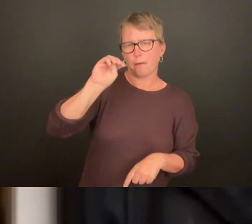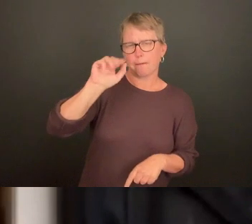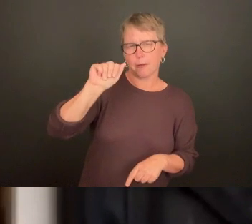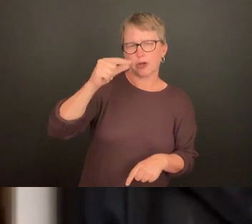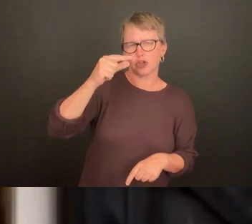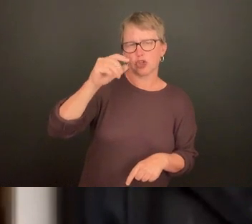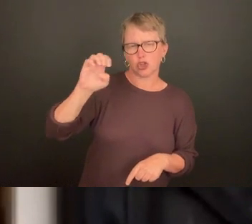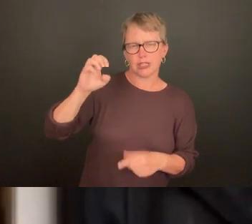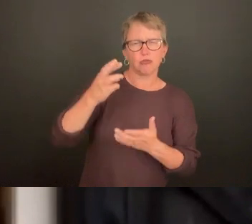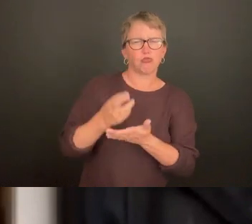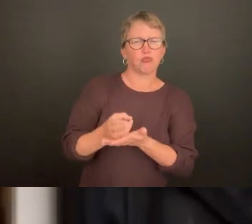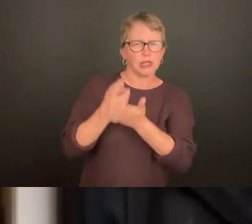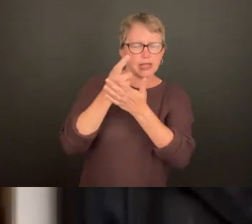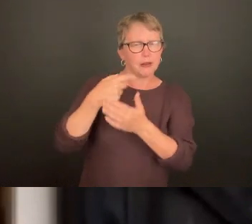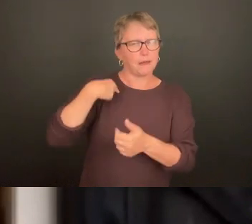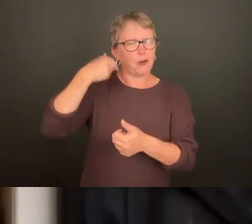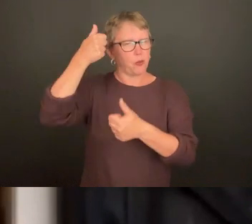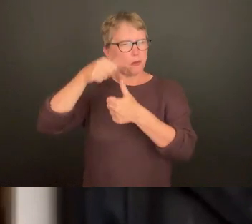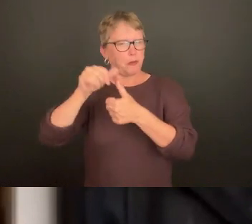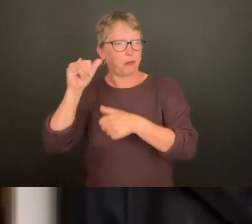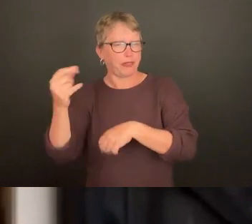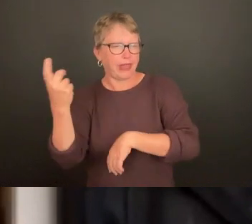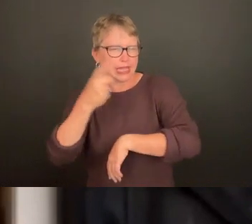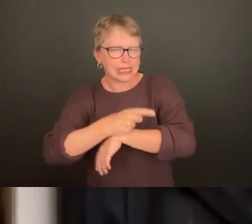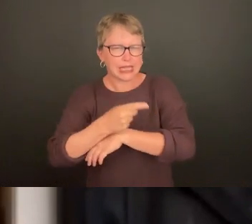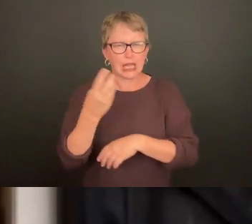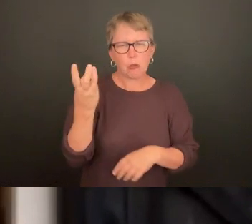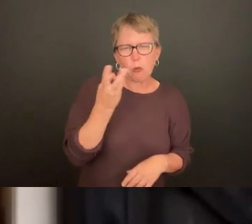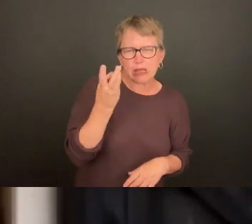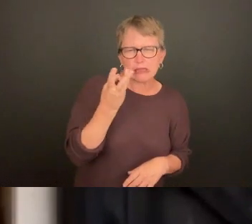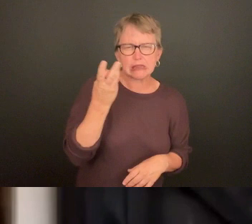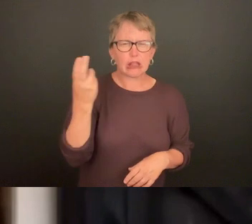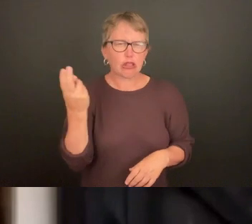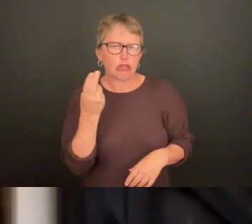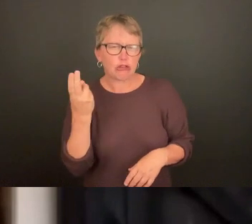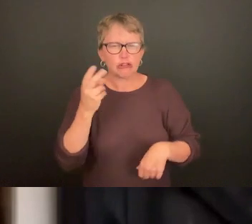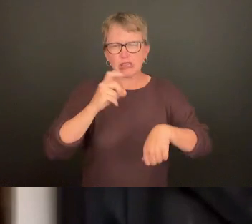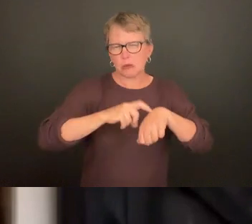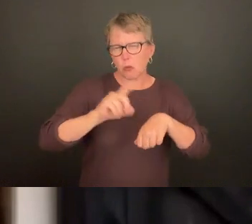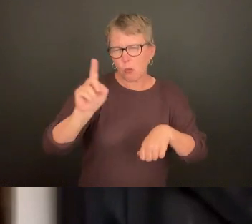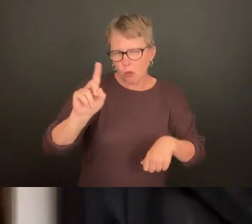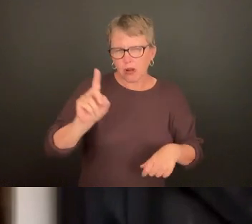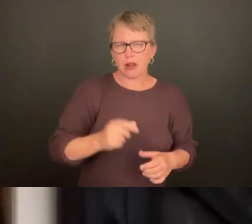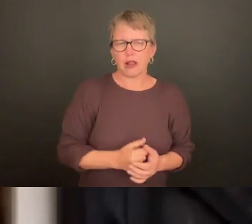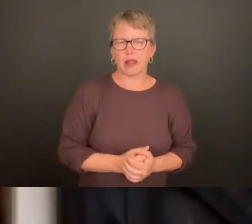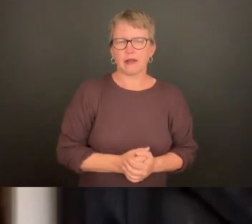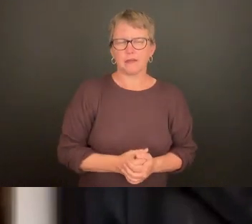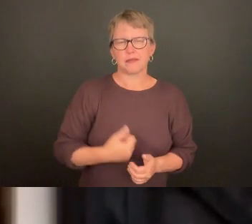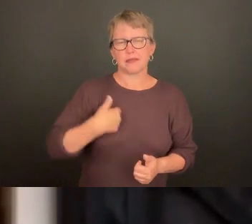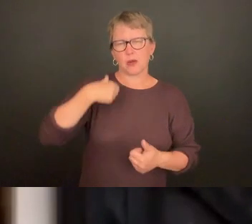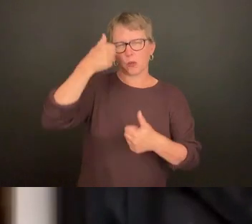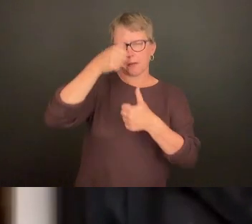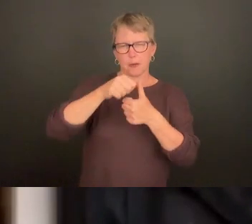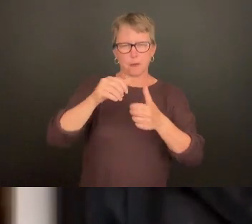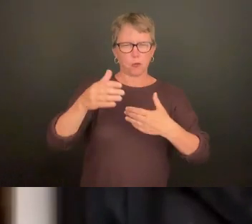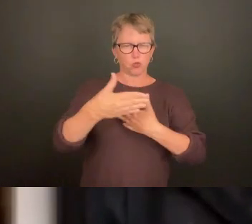Thursday at 1 o'clock. And I remember it being crowd into our usual room full of